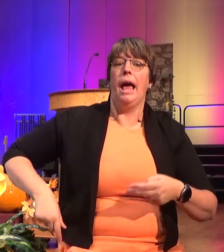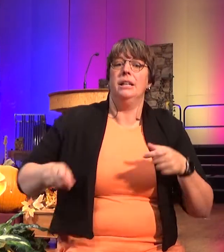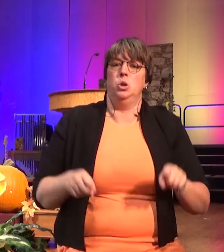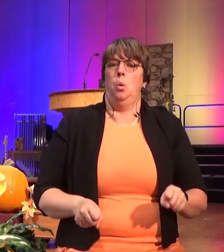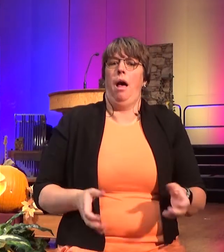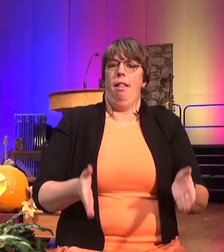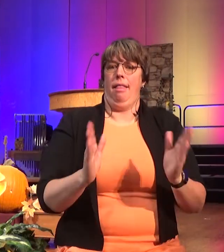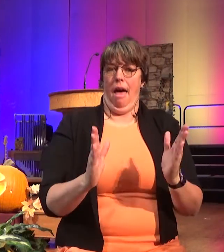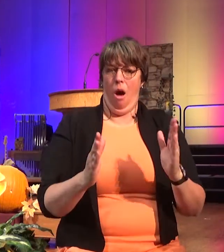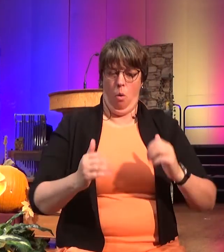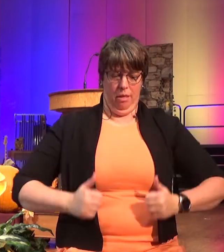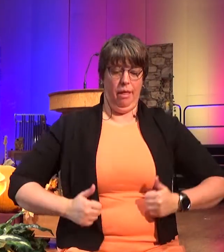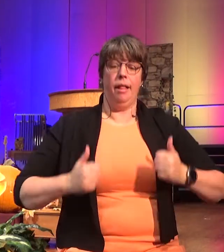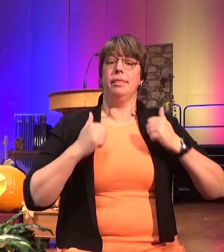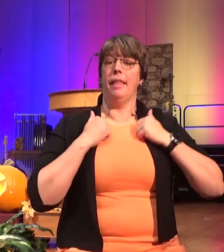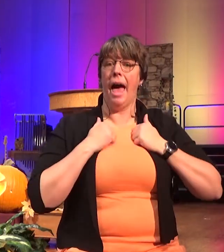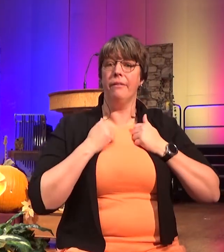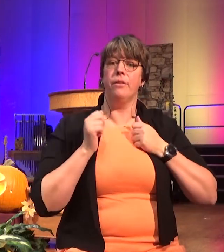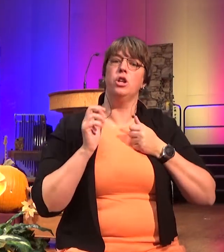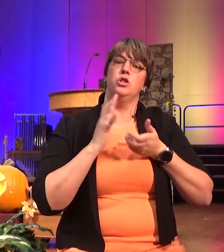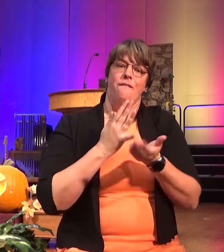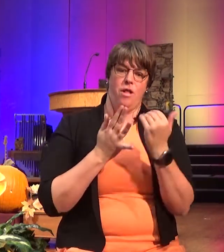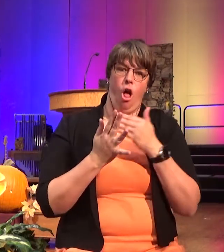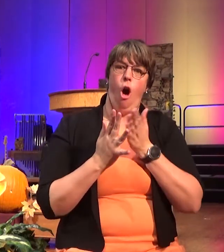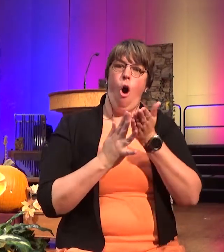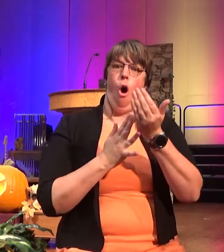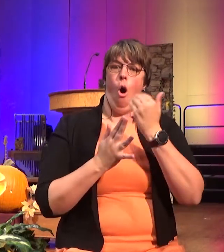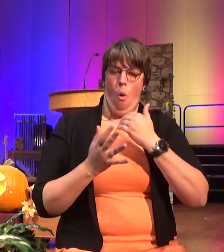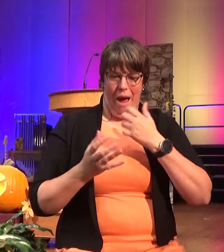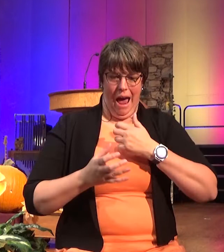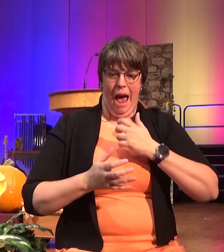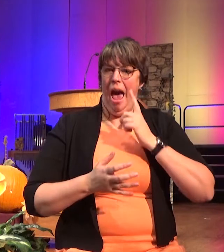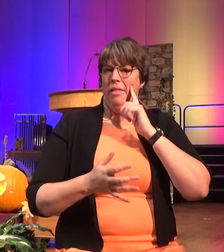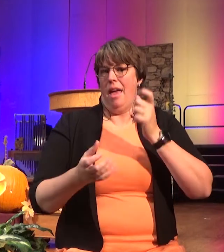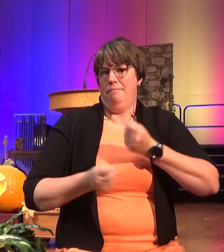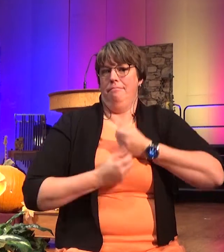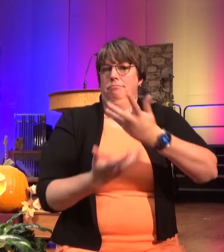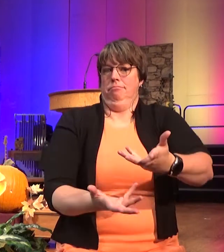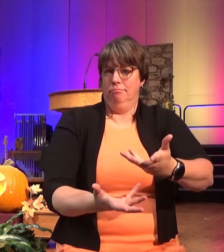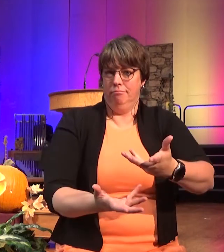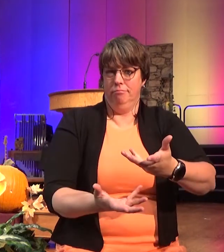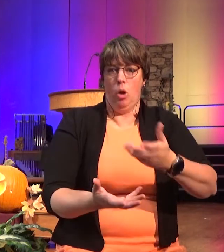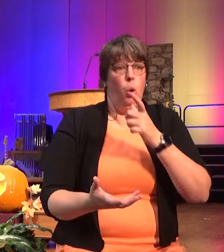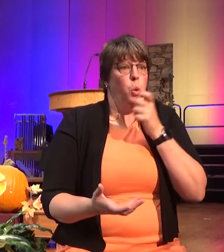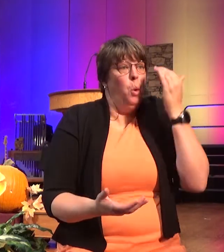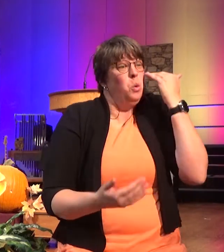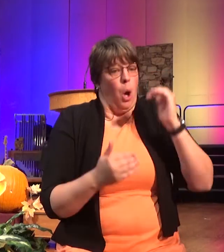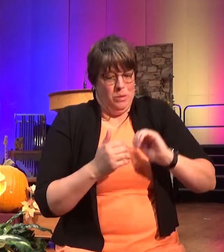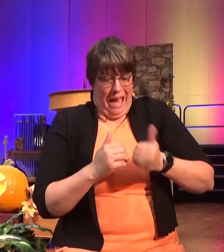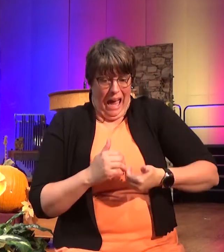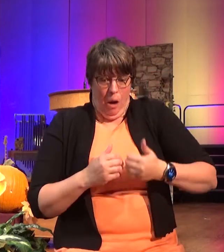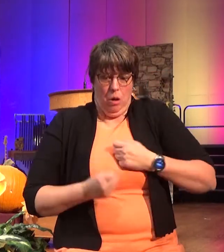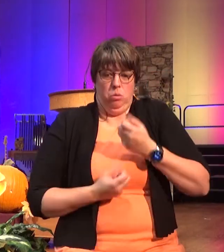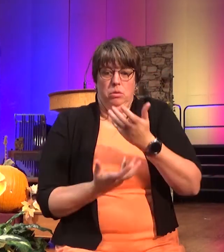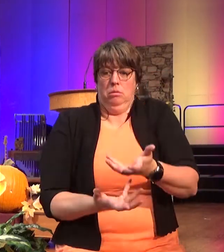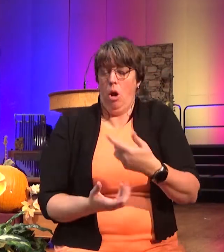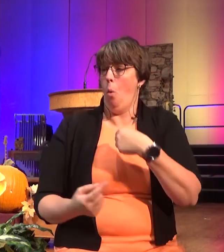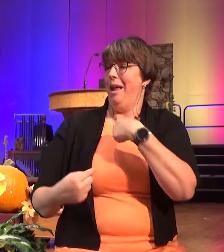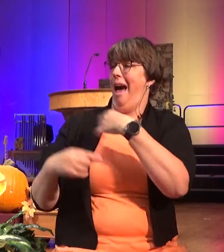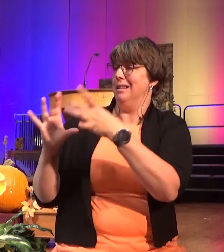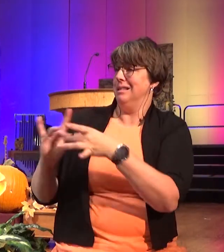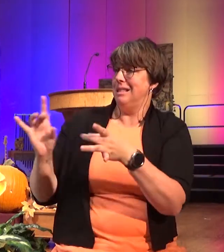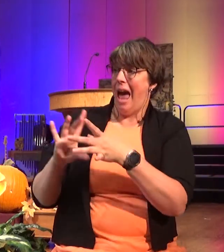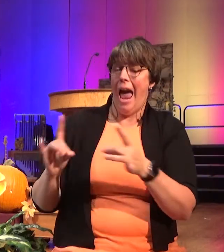us such that that intention manifests. Who knows how it'll manifest? Through something I say, through something Jennifer sings, through something